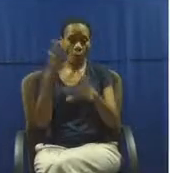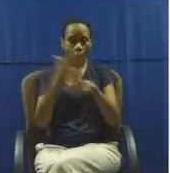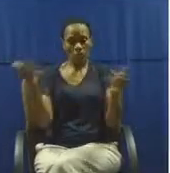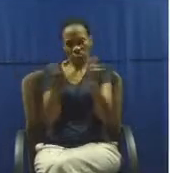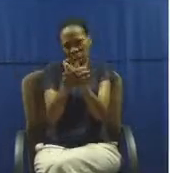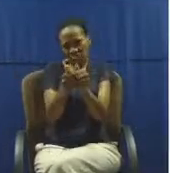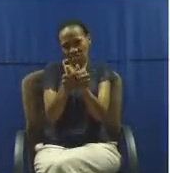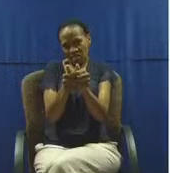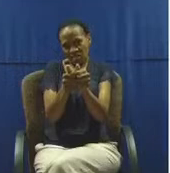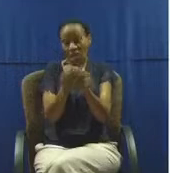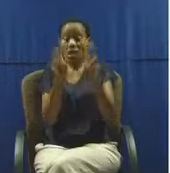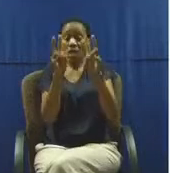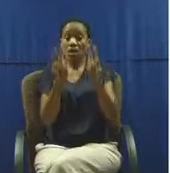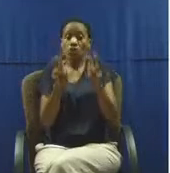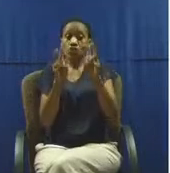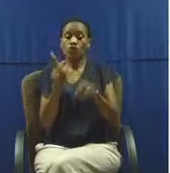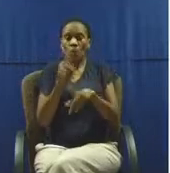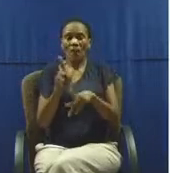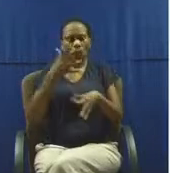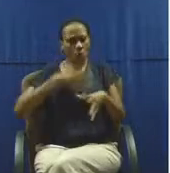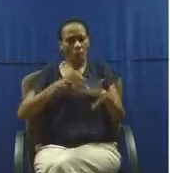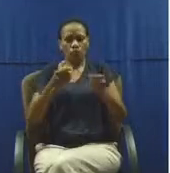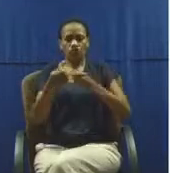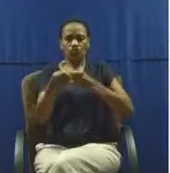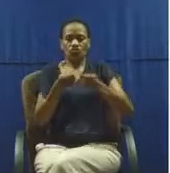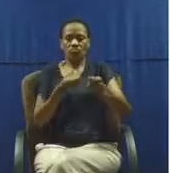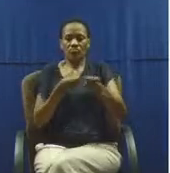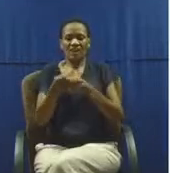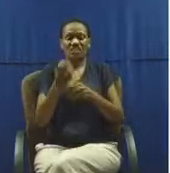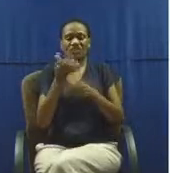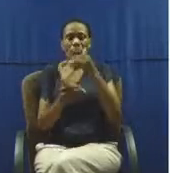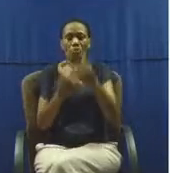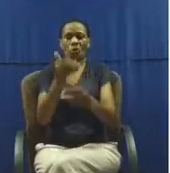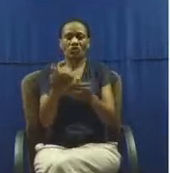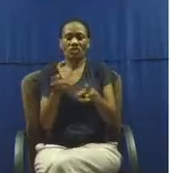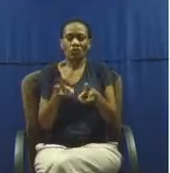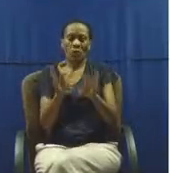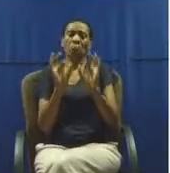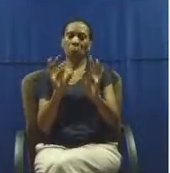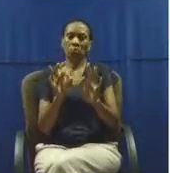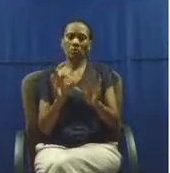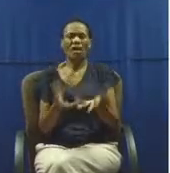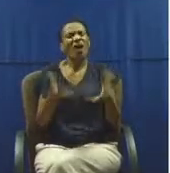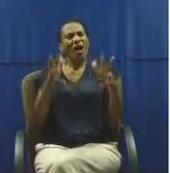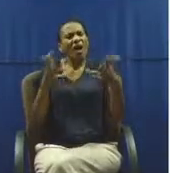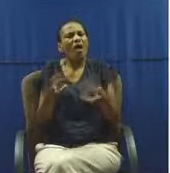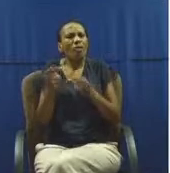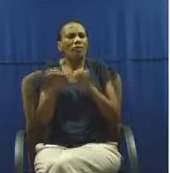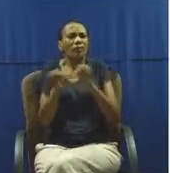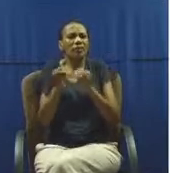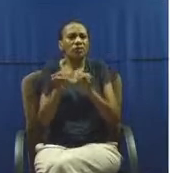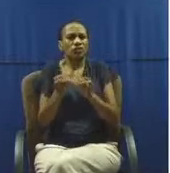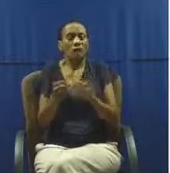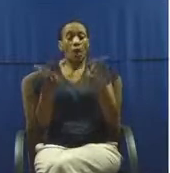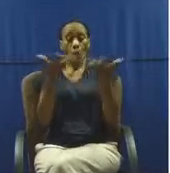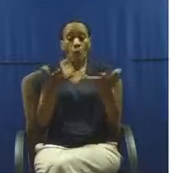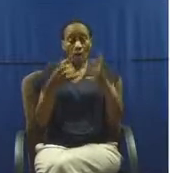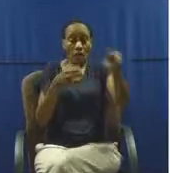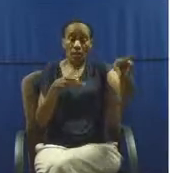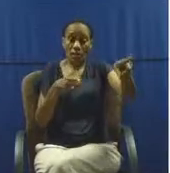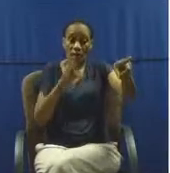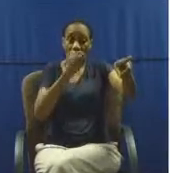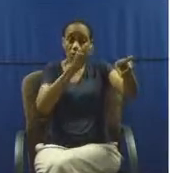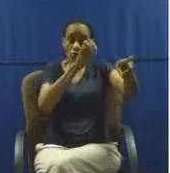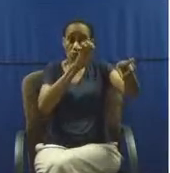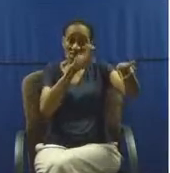The key issue is just to manage that whole process, to manage it in a way where your state-owned